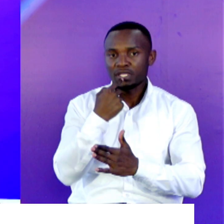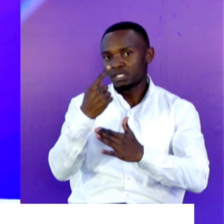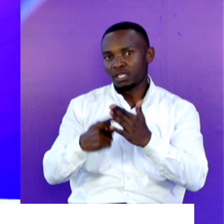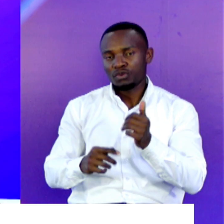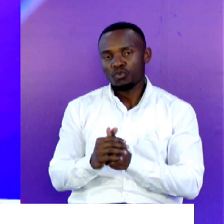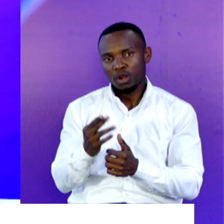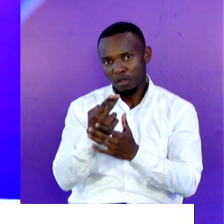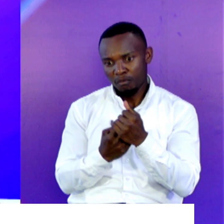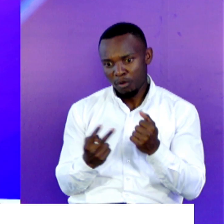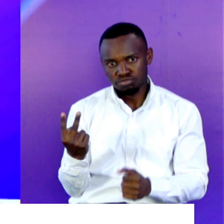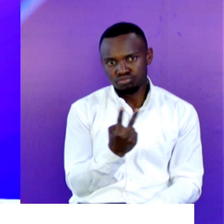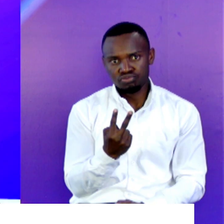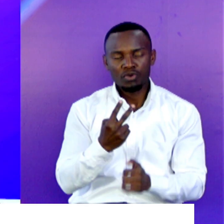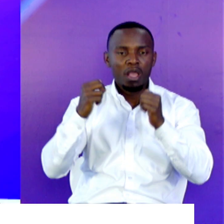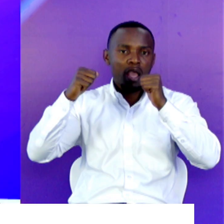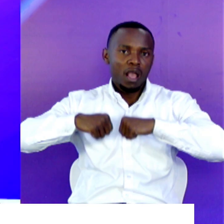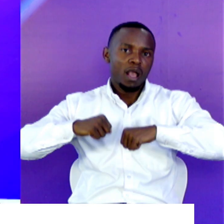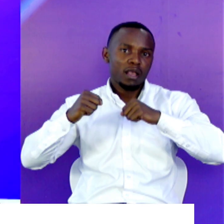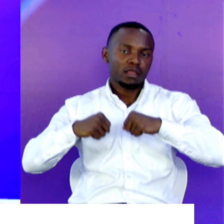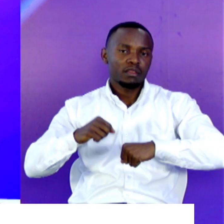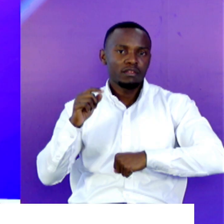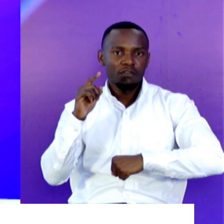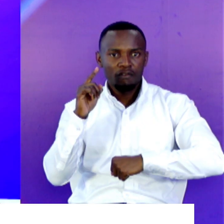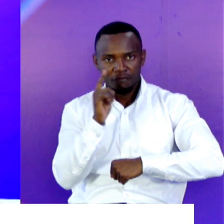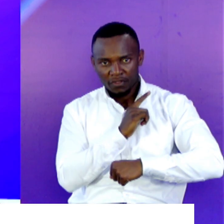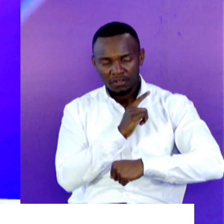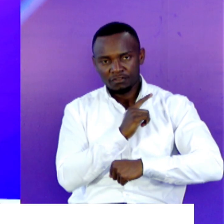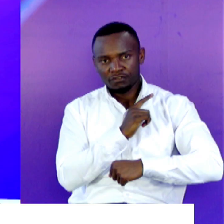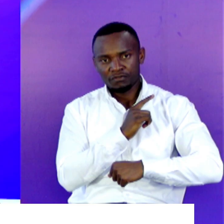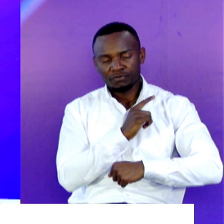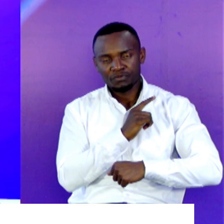have agreed on the matter under contention.